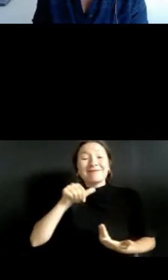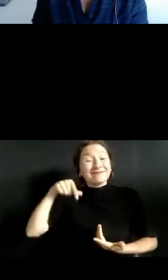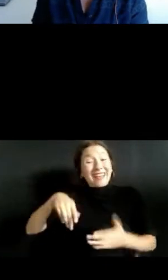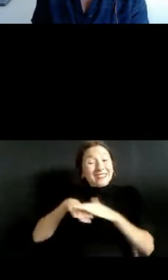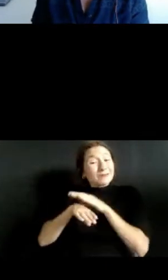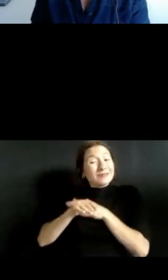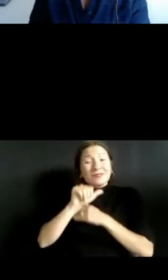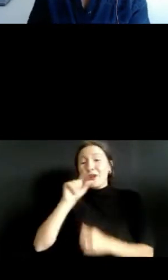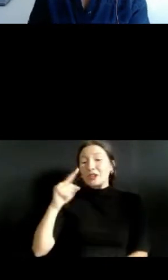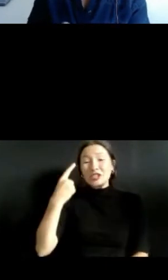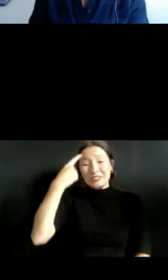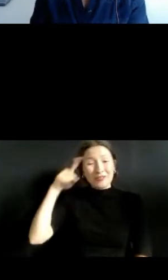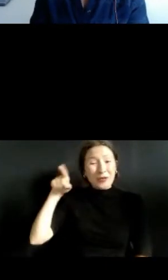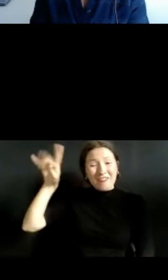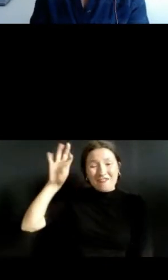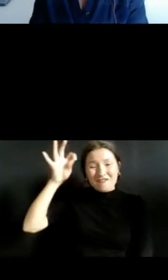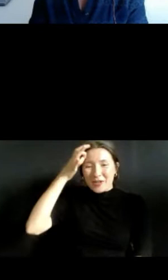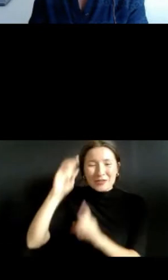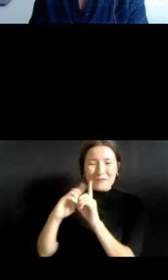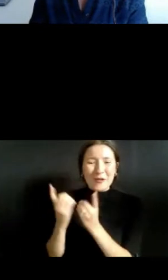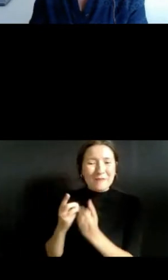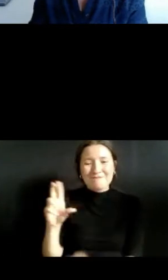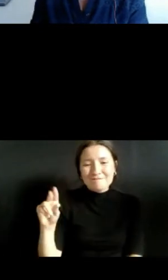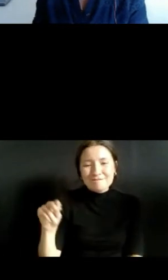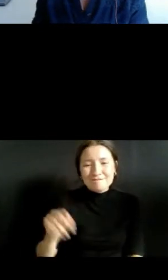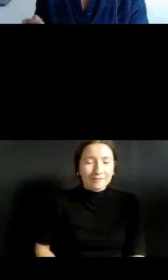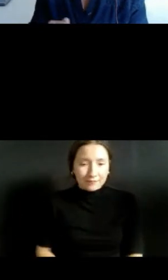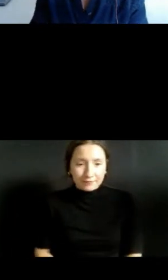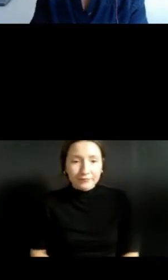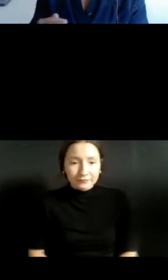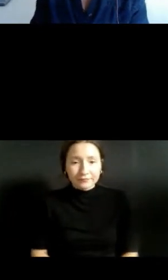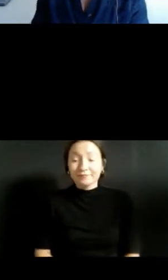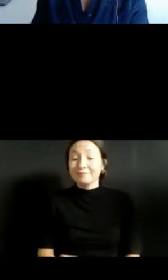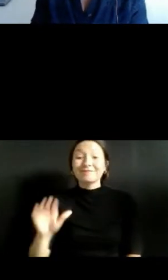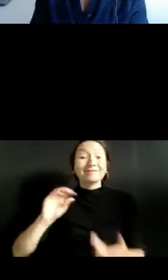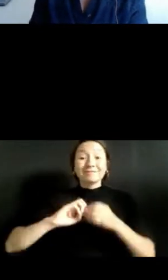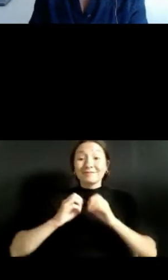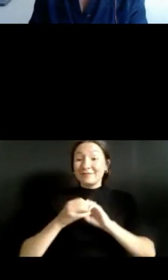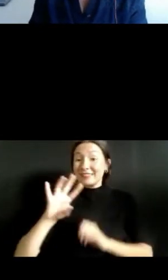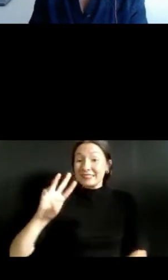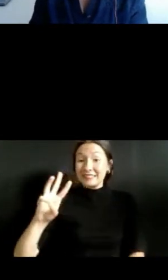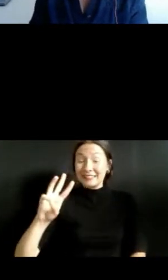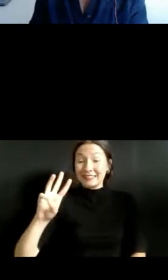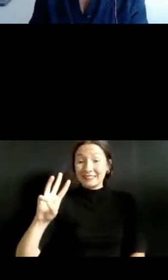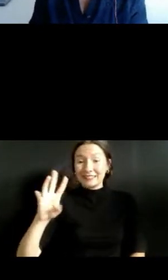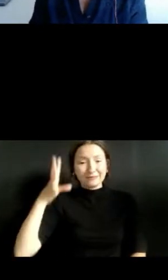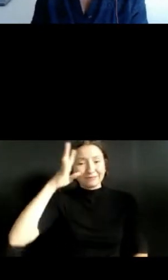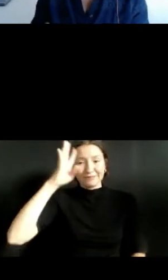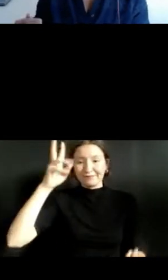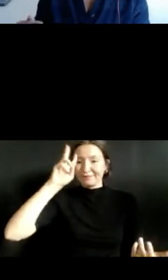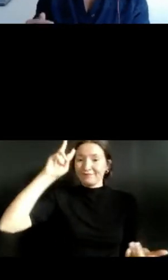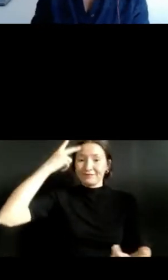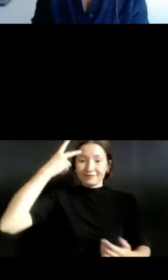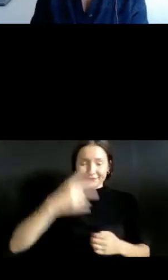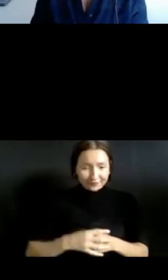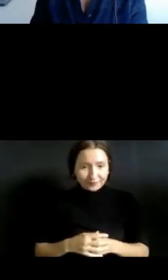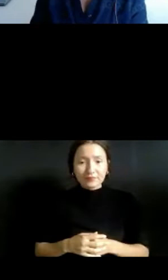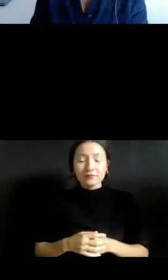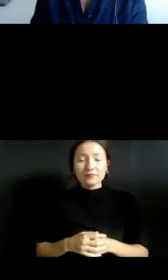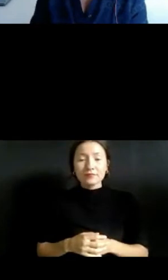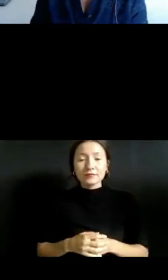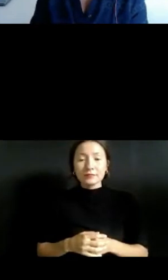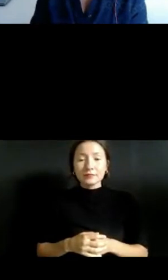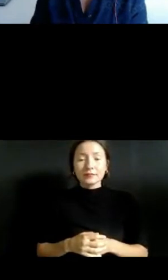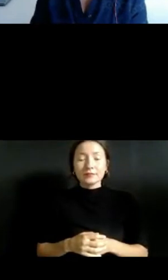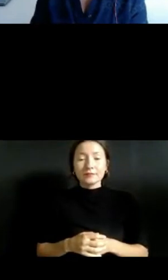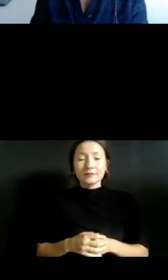Now, the next myth that we're going to tackle shifts us to thinking more about the learning content itself. And this one goes something like,